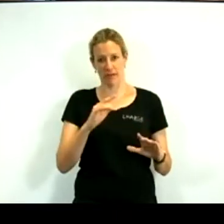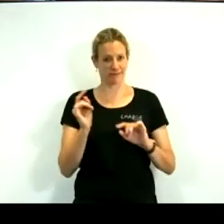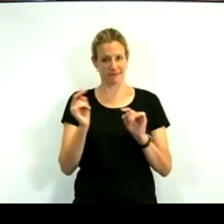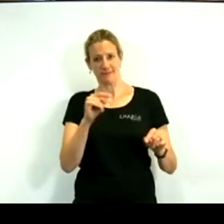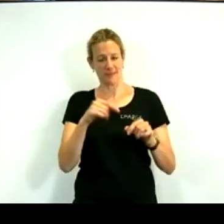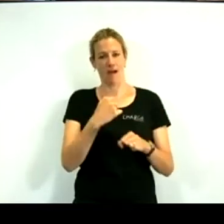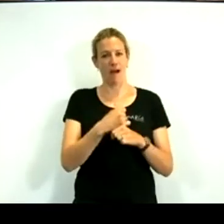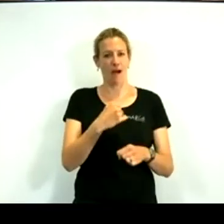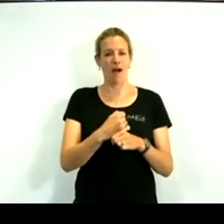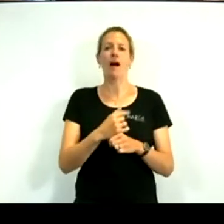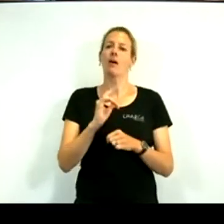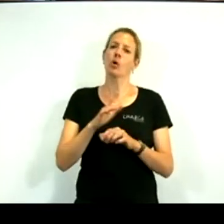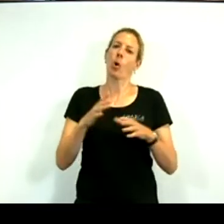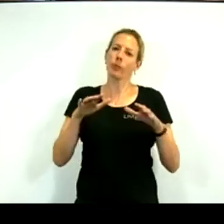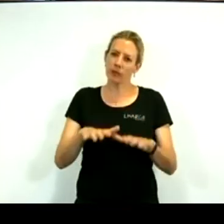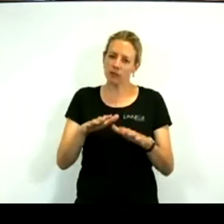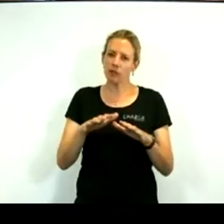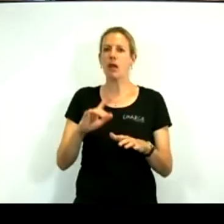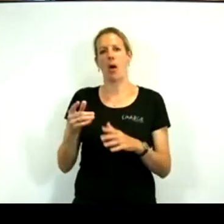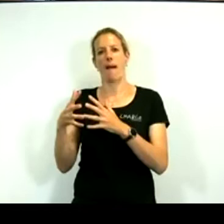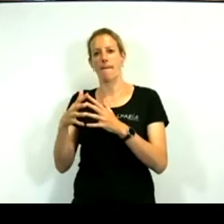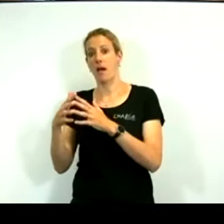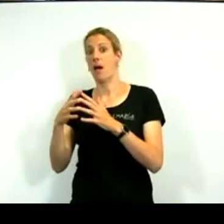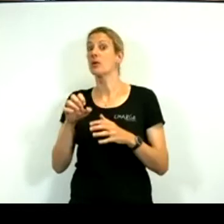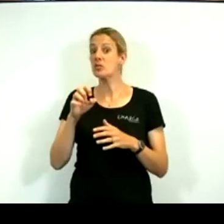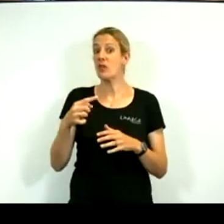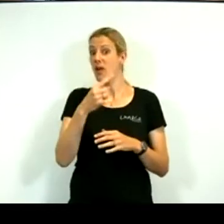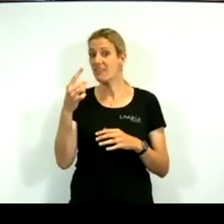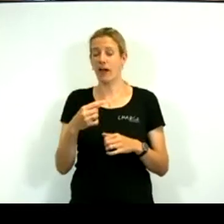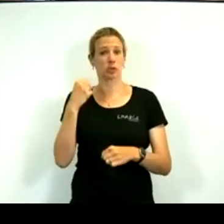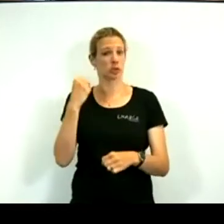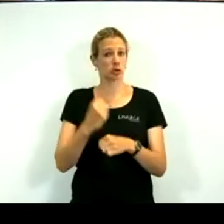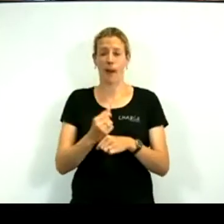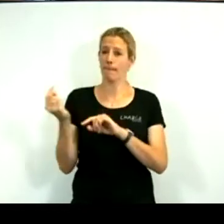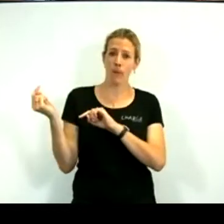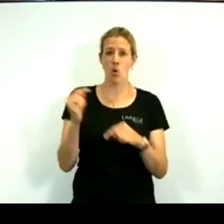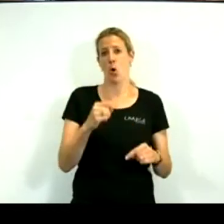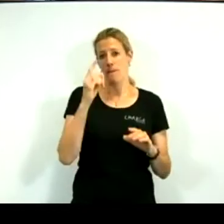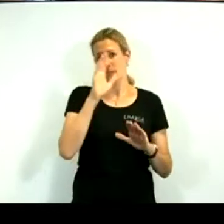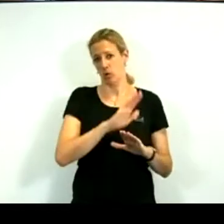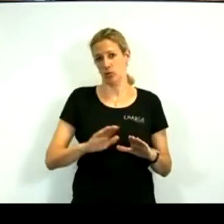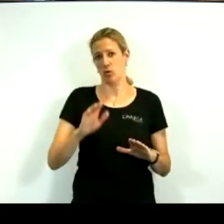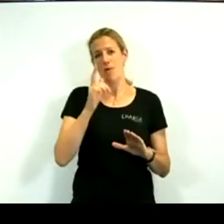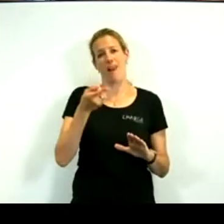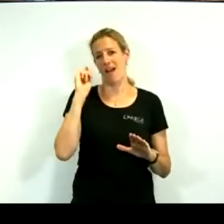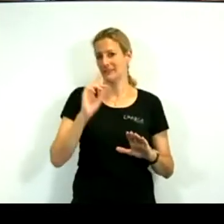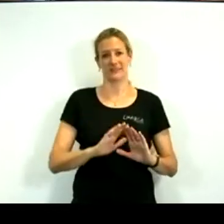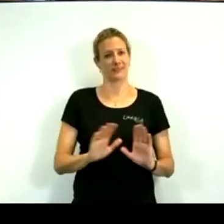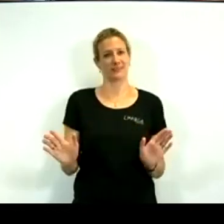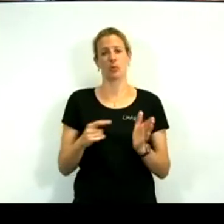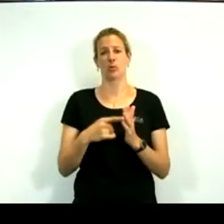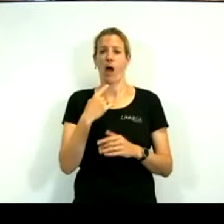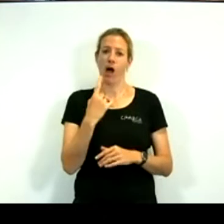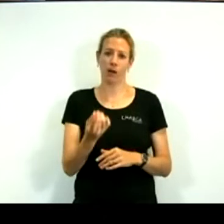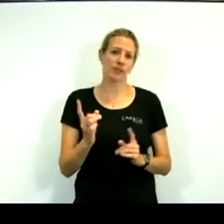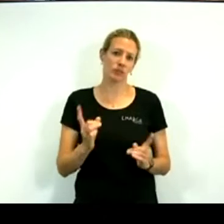for 12 years until last year when, of course, everything got cancelled. So although I'm in San Francisco, it's great